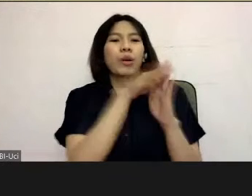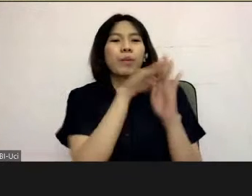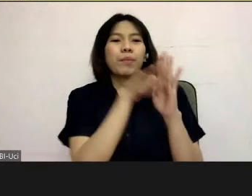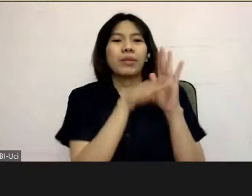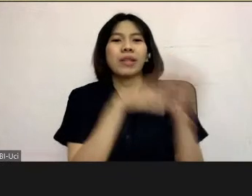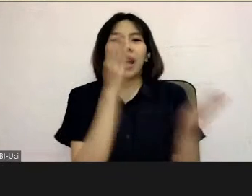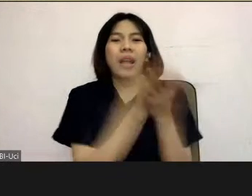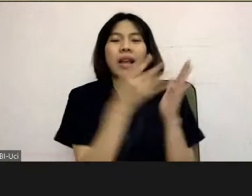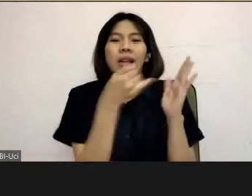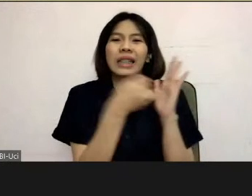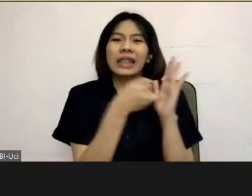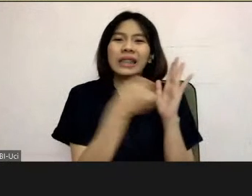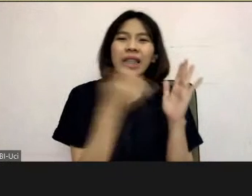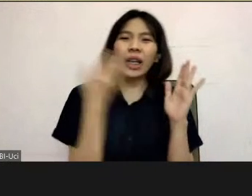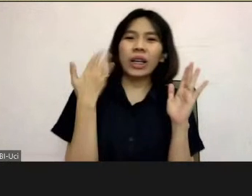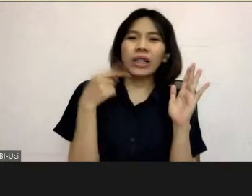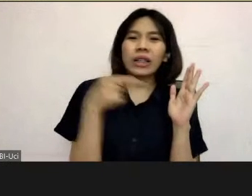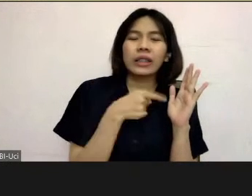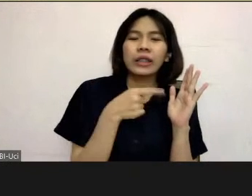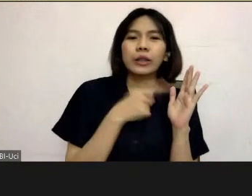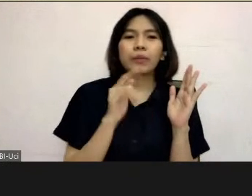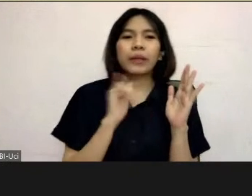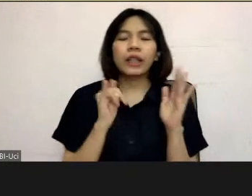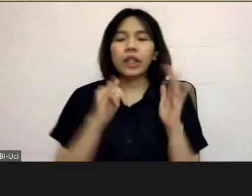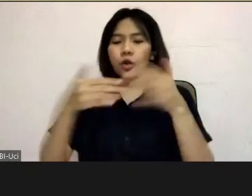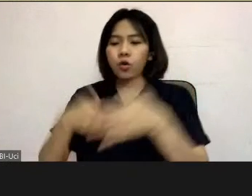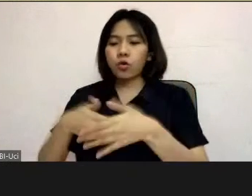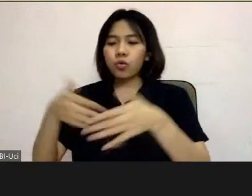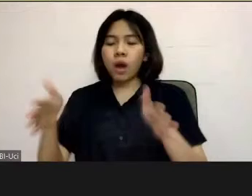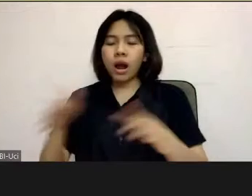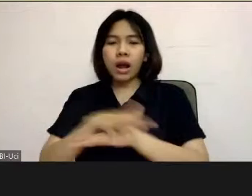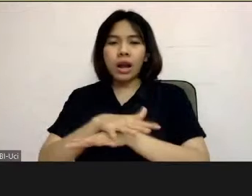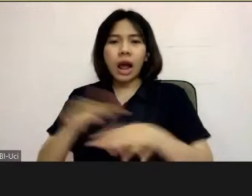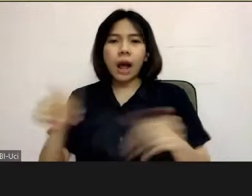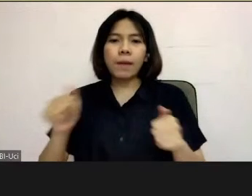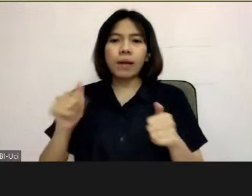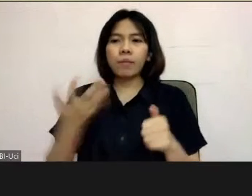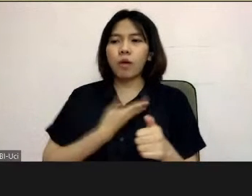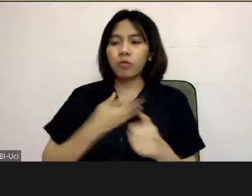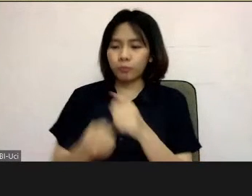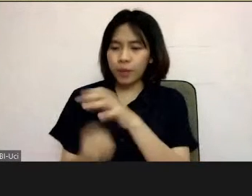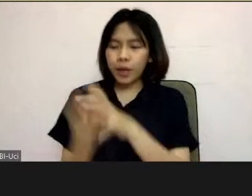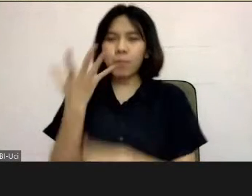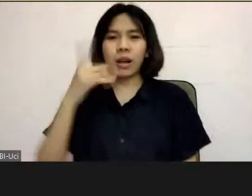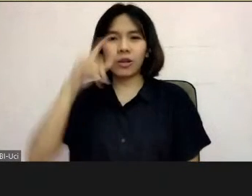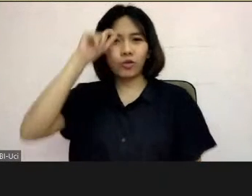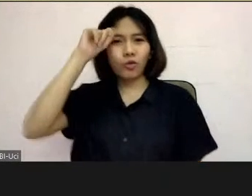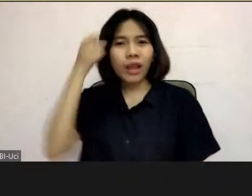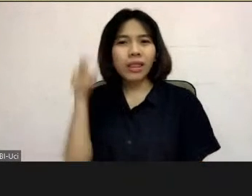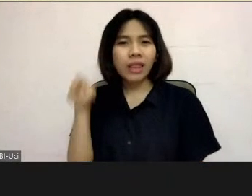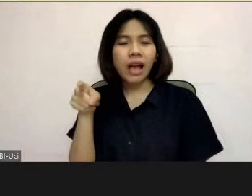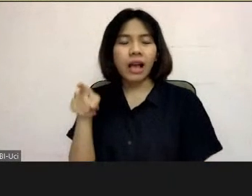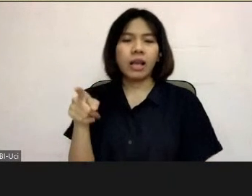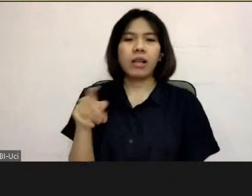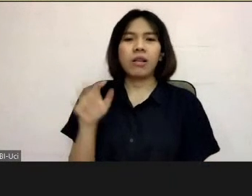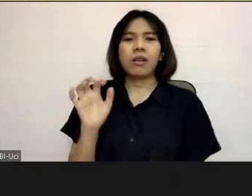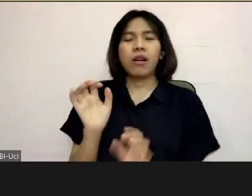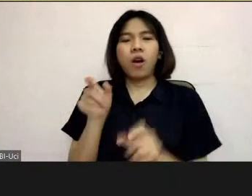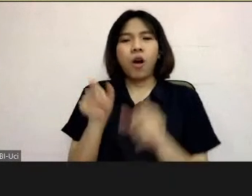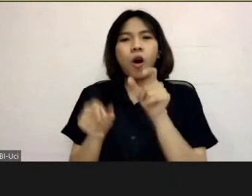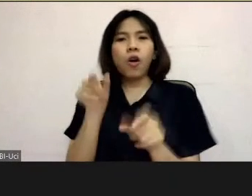to influence the political and social structures around them. And